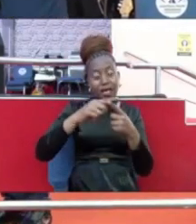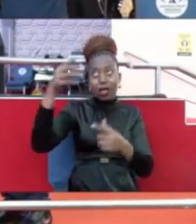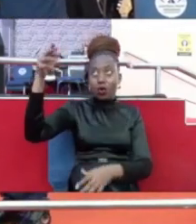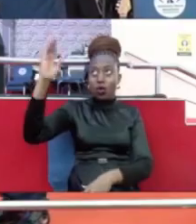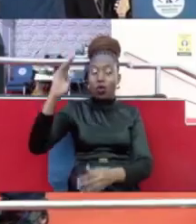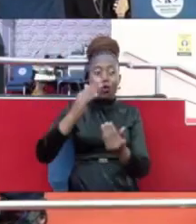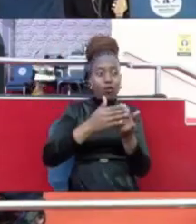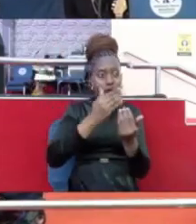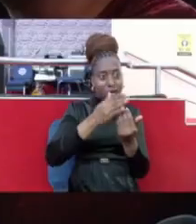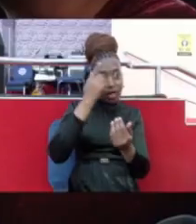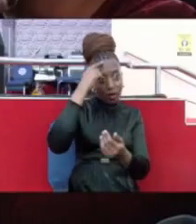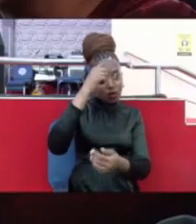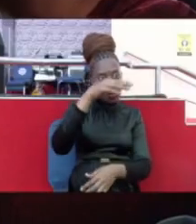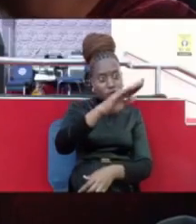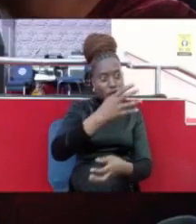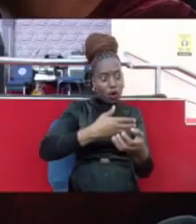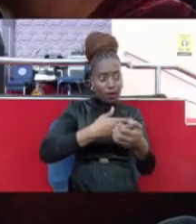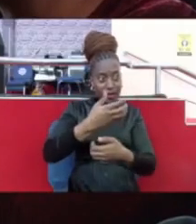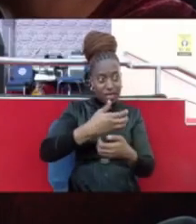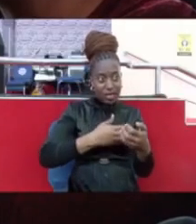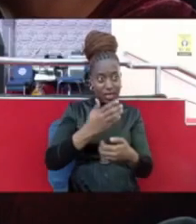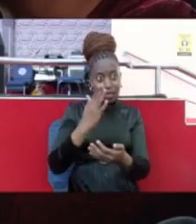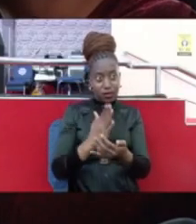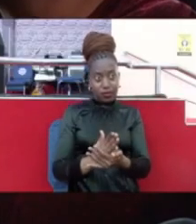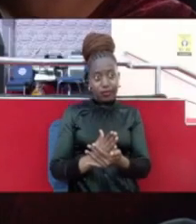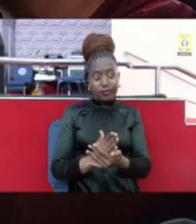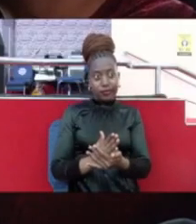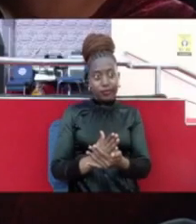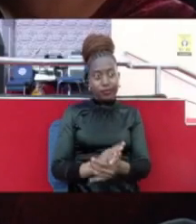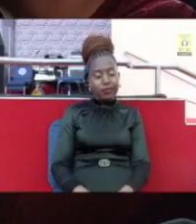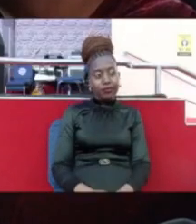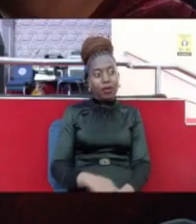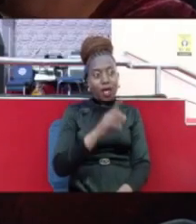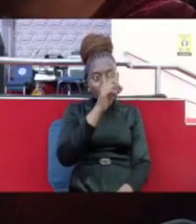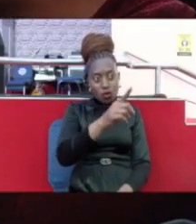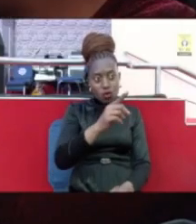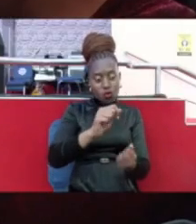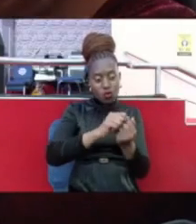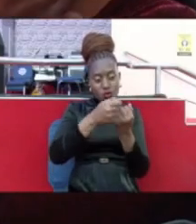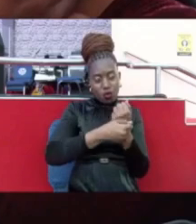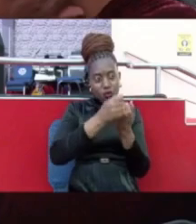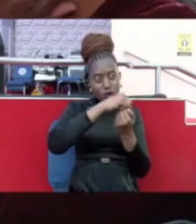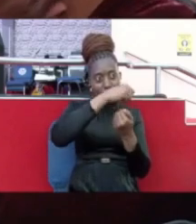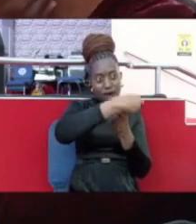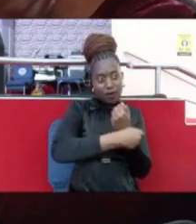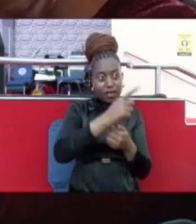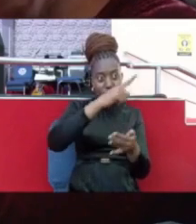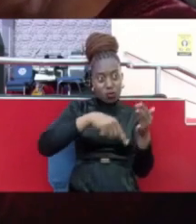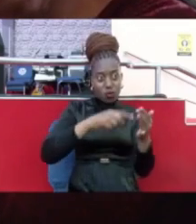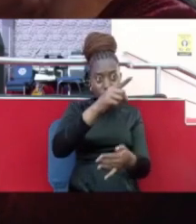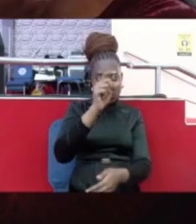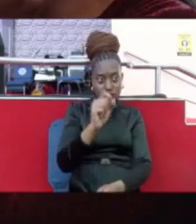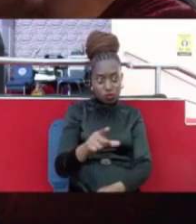Mungu atashughulikia mambo yako. You reap unavuna what you sow,